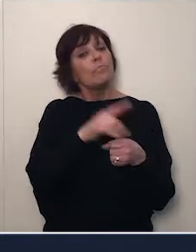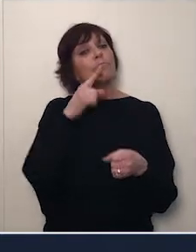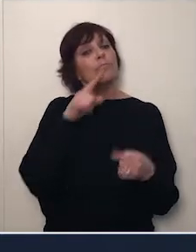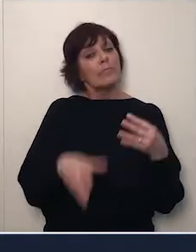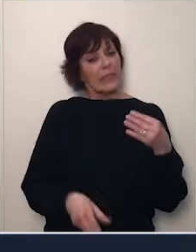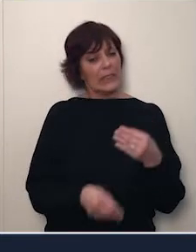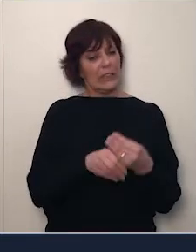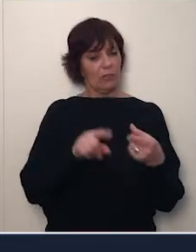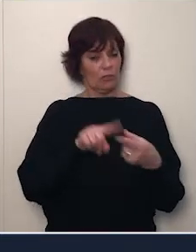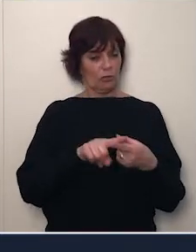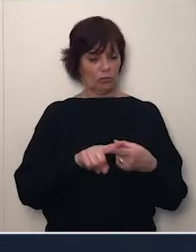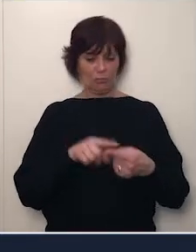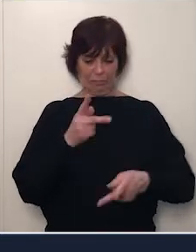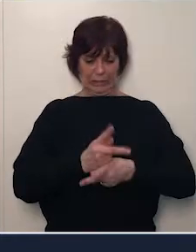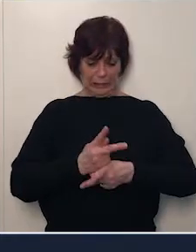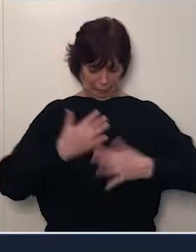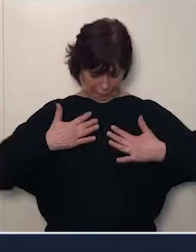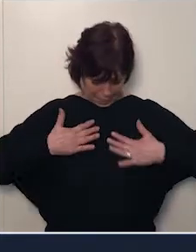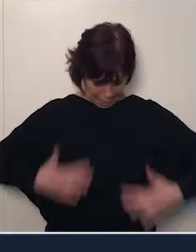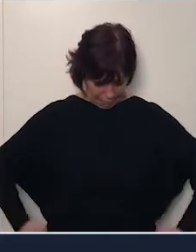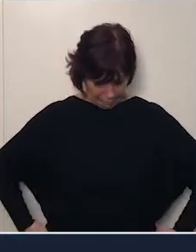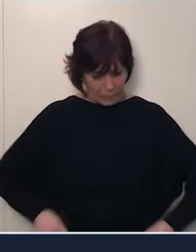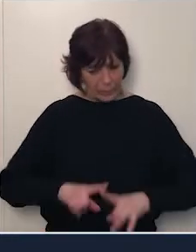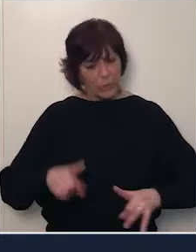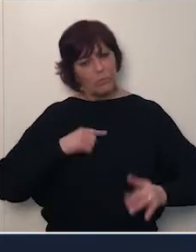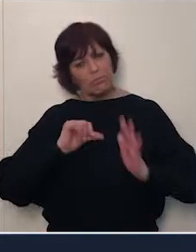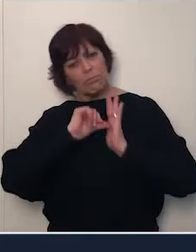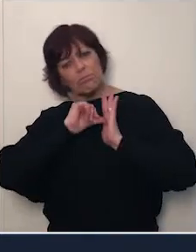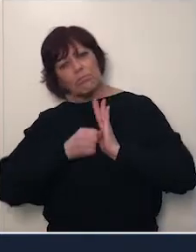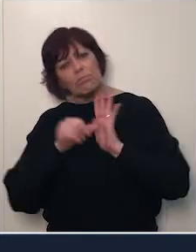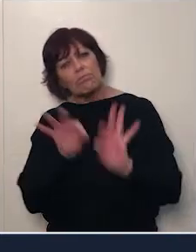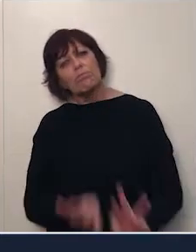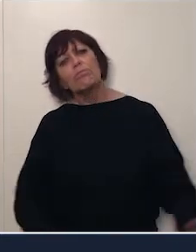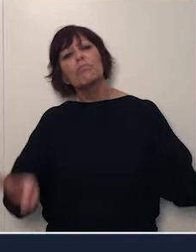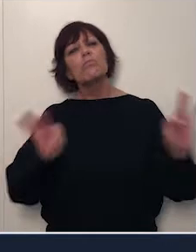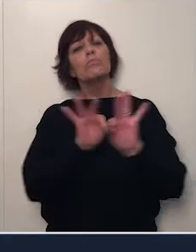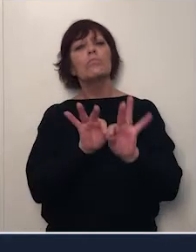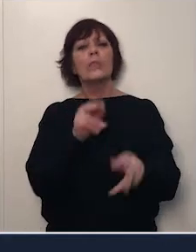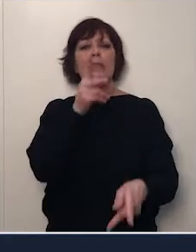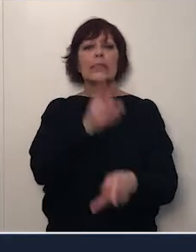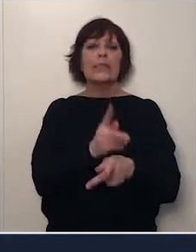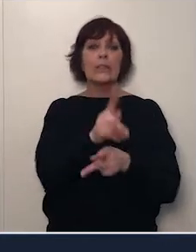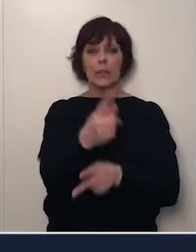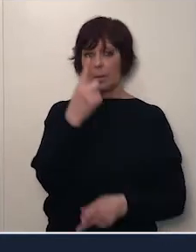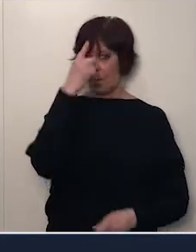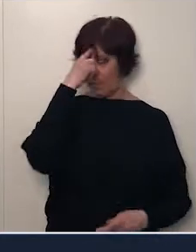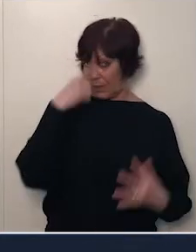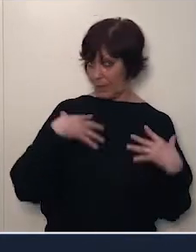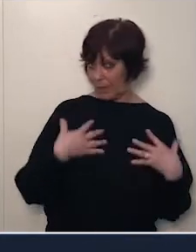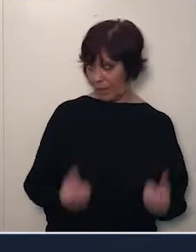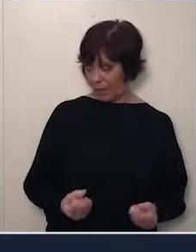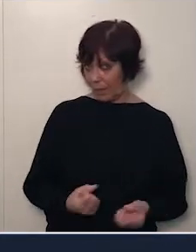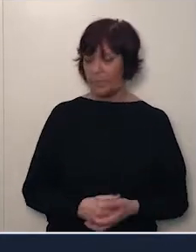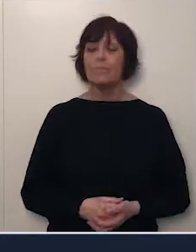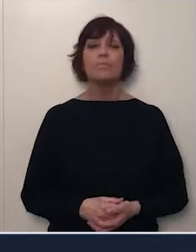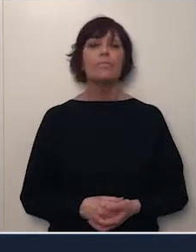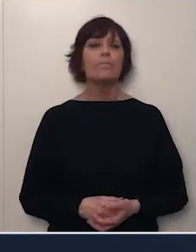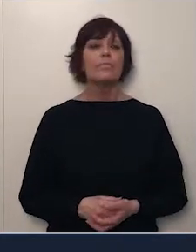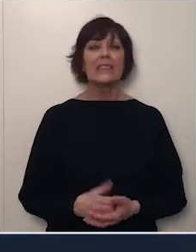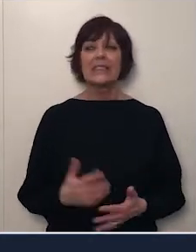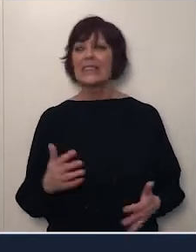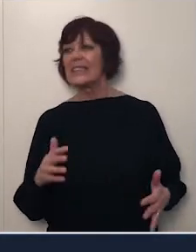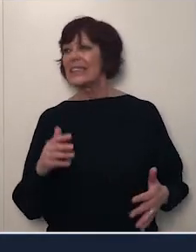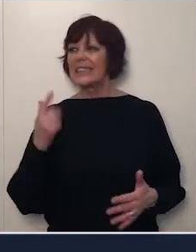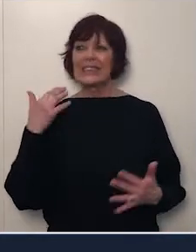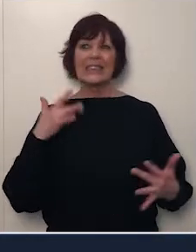During the COVID-19 pandemic, in addition to the care of our physical health, we want to stress the importance of taking care of our mental